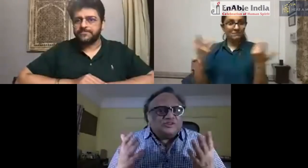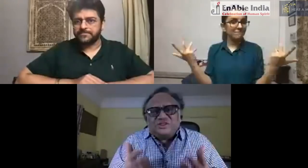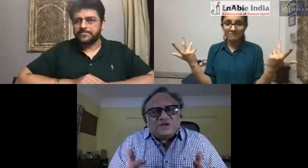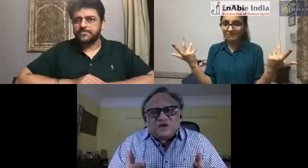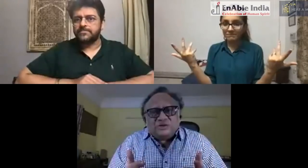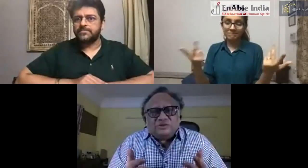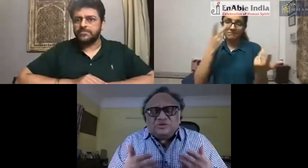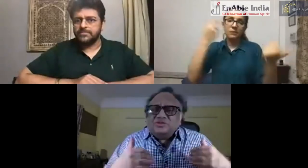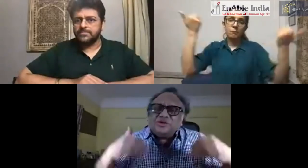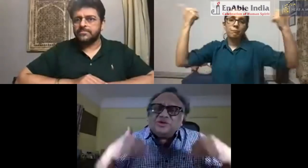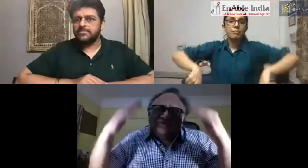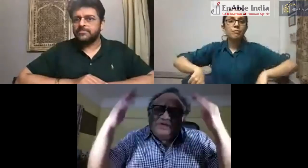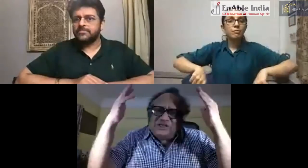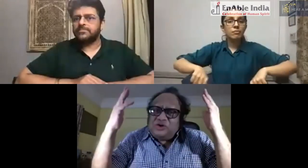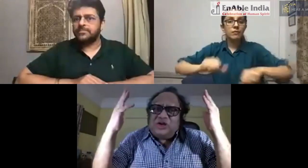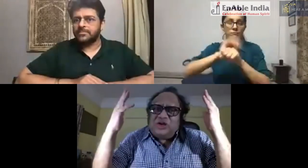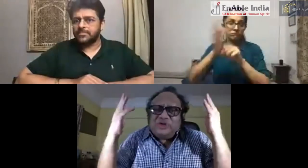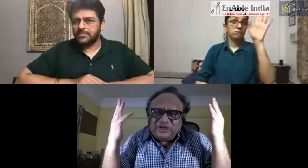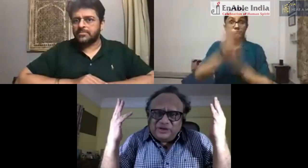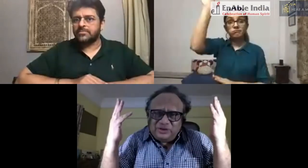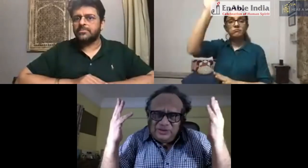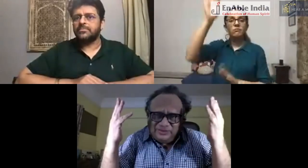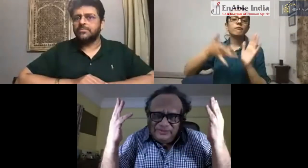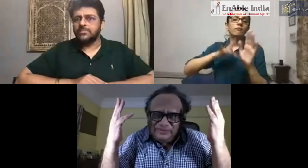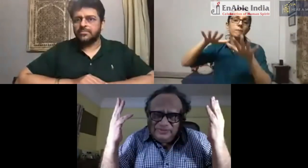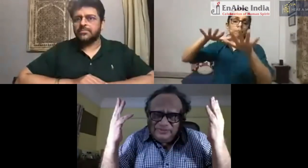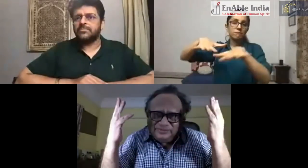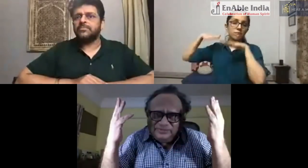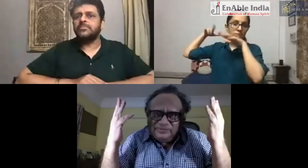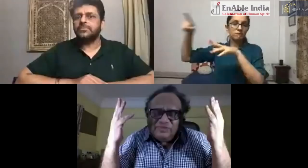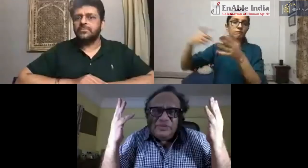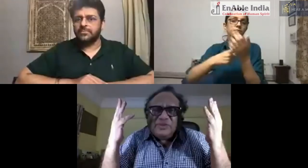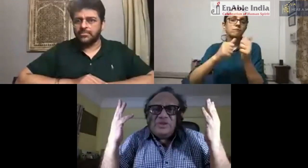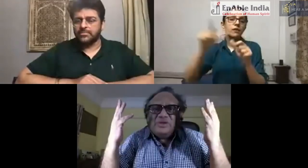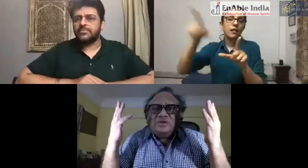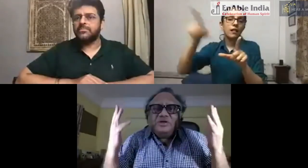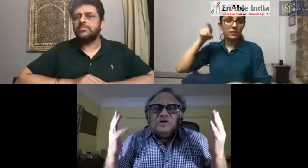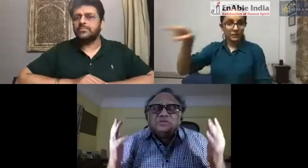And see now, the COVID has gone up in Bengal.